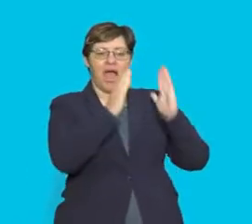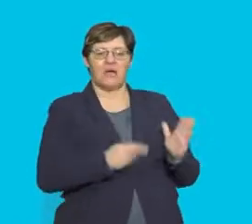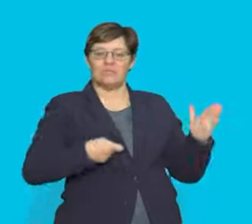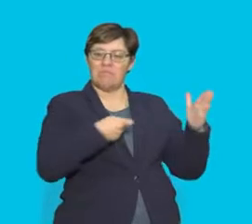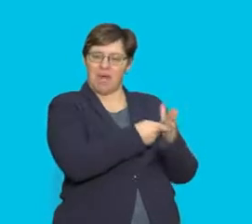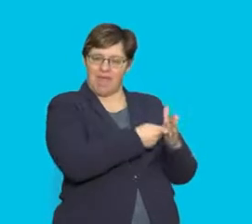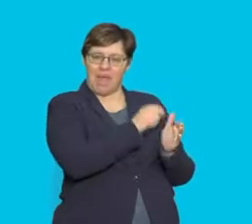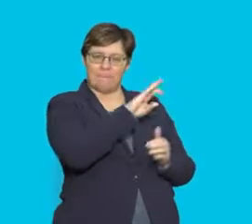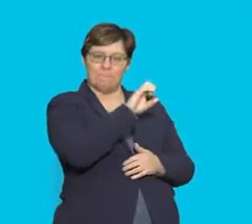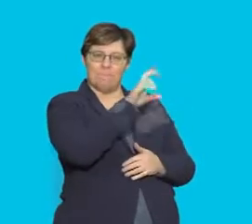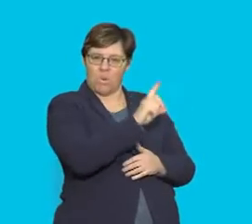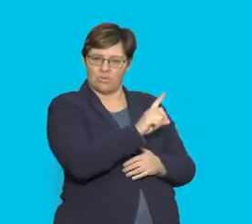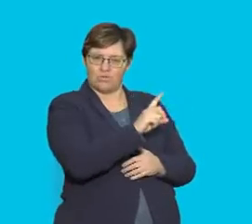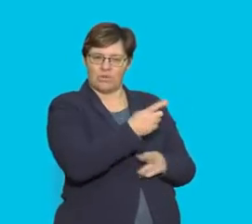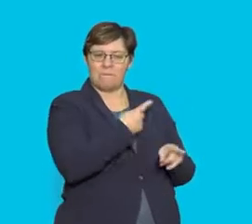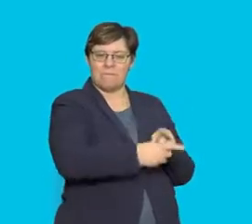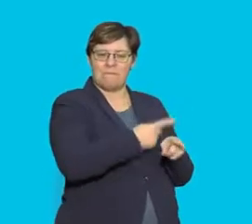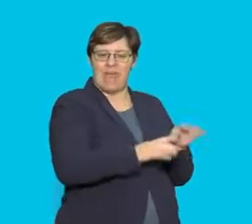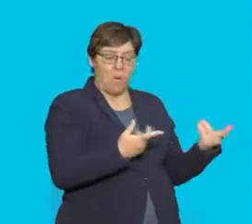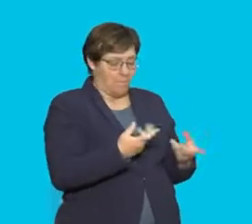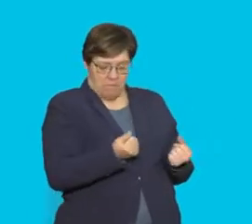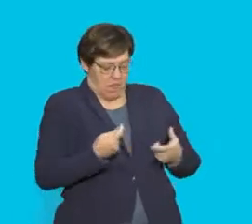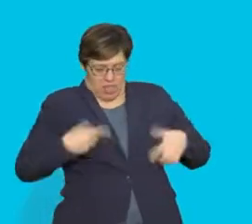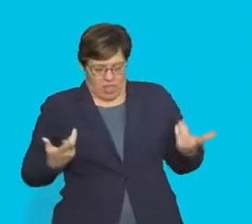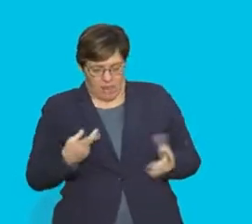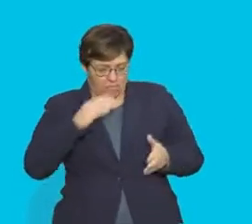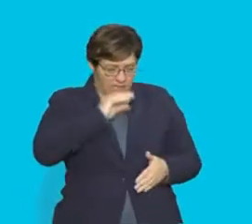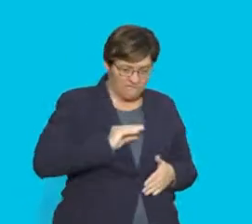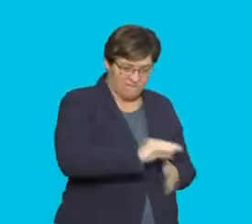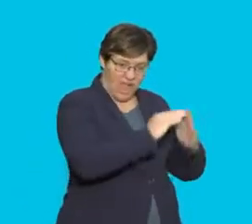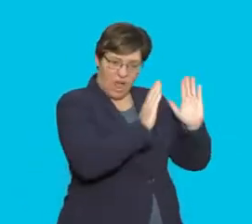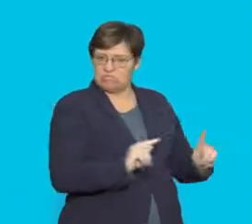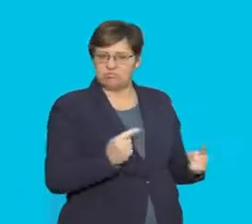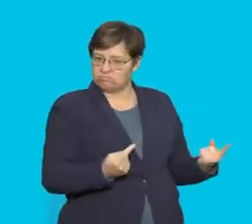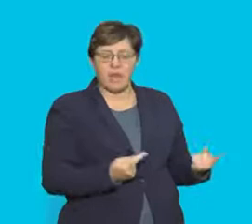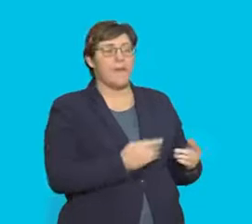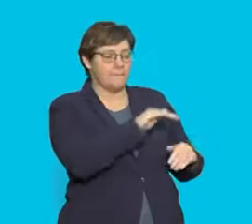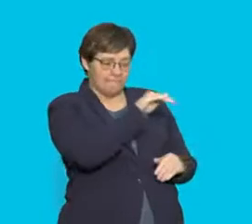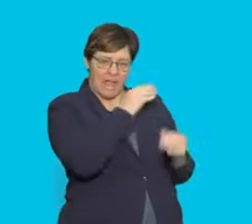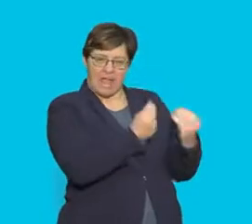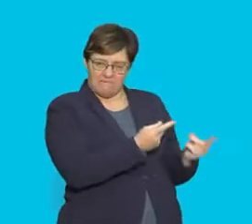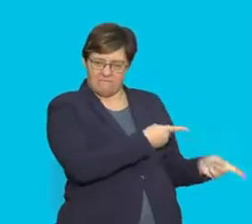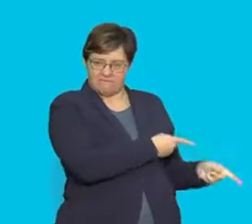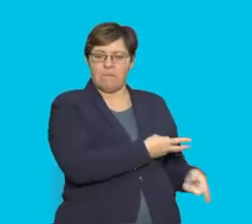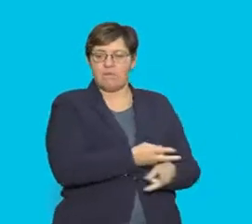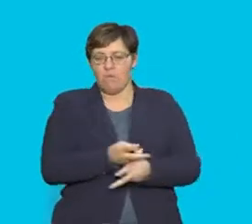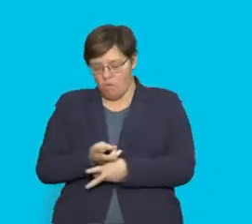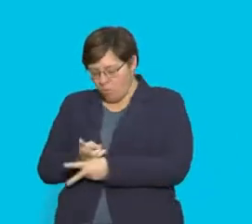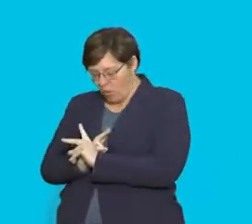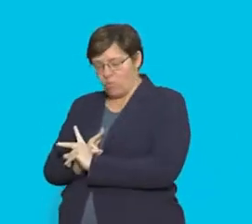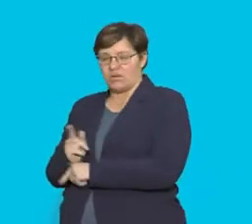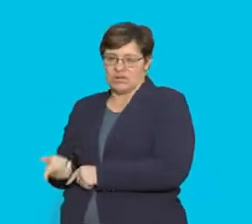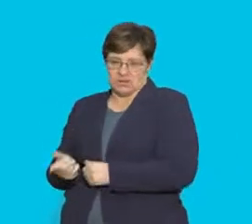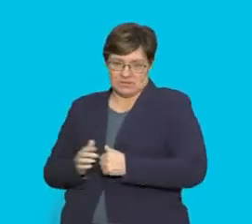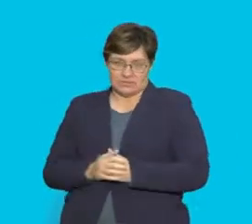to get a bond, you don't have any money. The bank is the one that gives you everything. And also a loan, which means